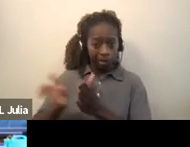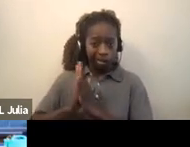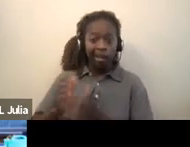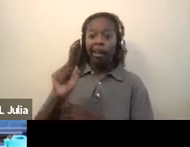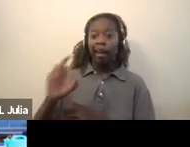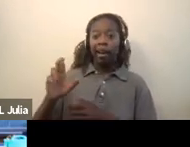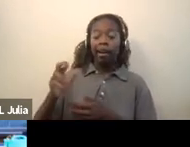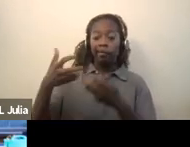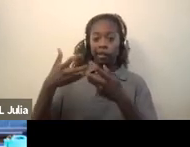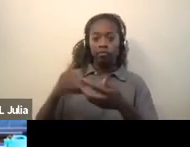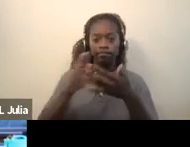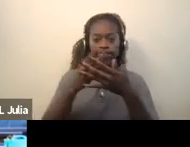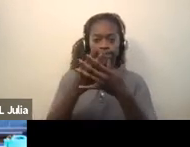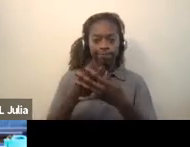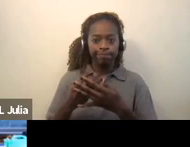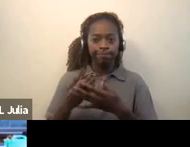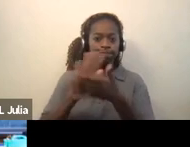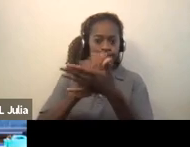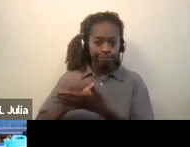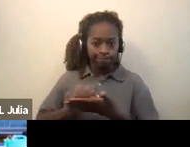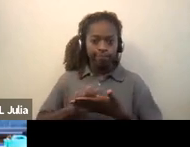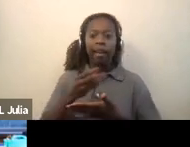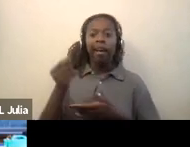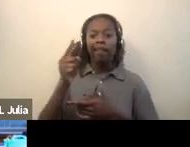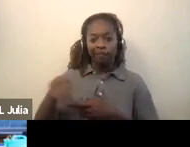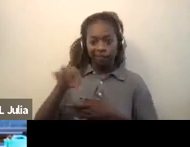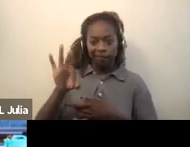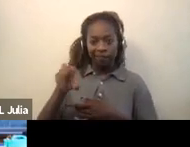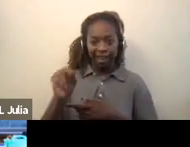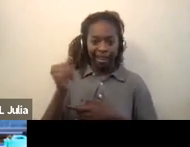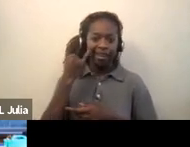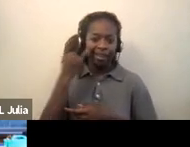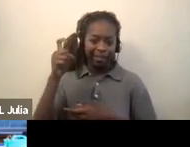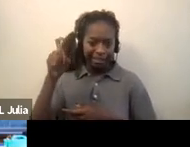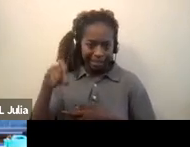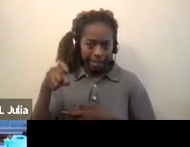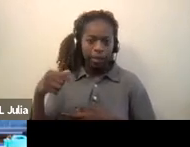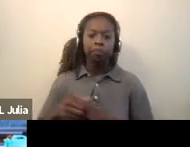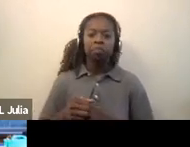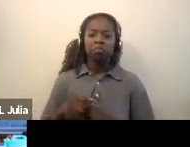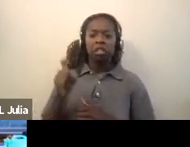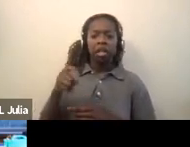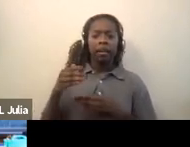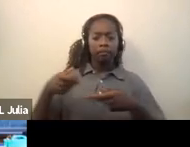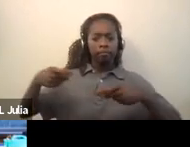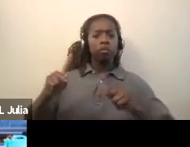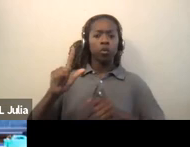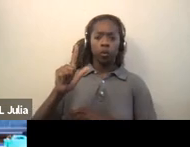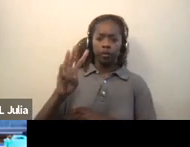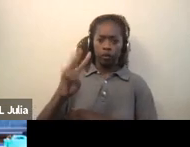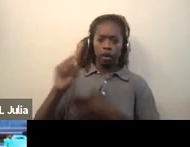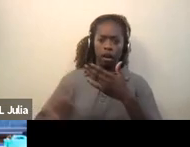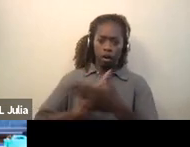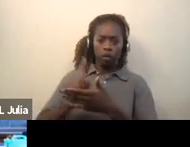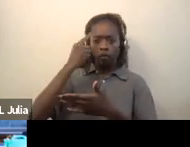for delivery of these units is 24 hours after the request approval the system for ppe delivery request